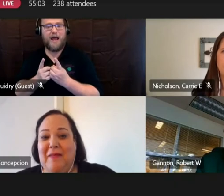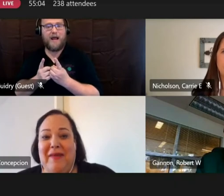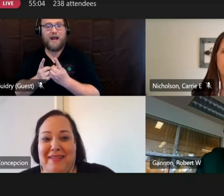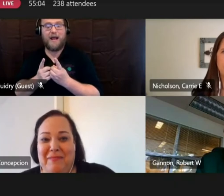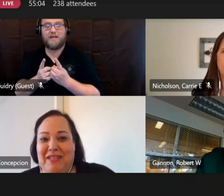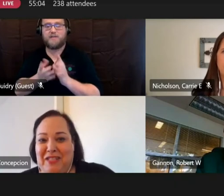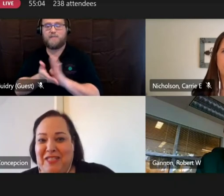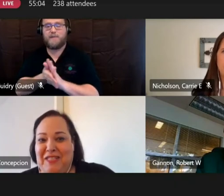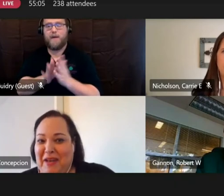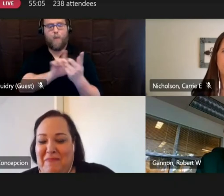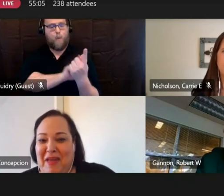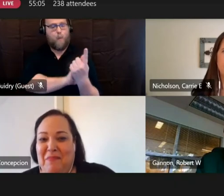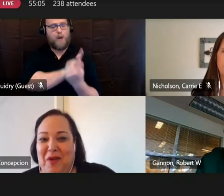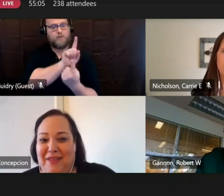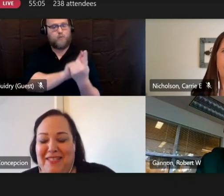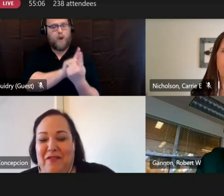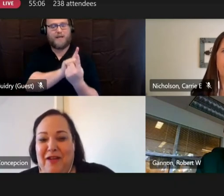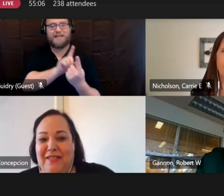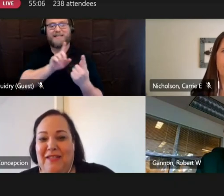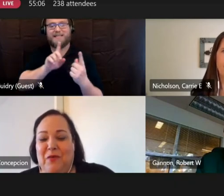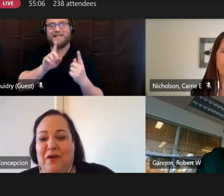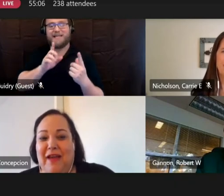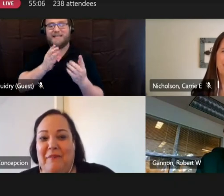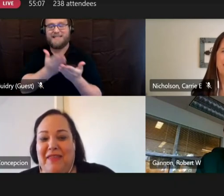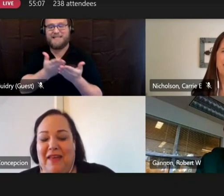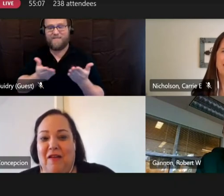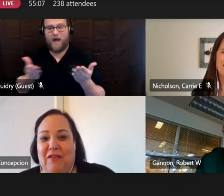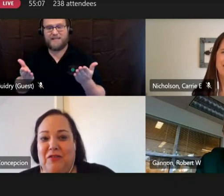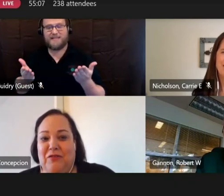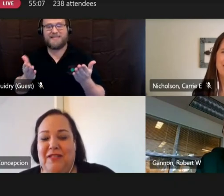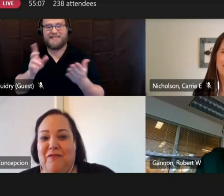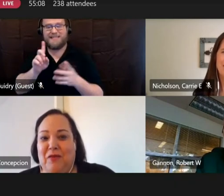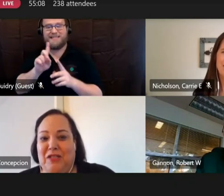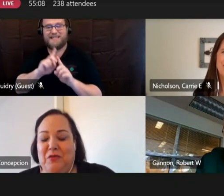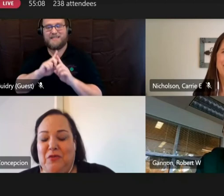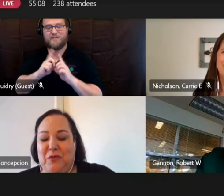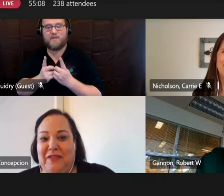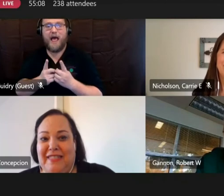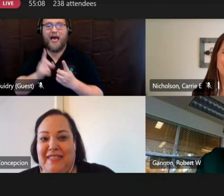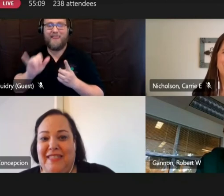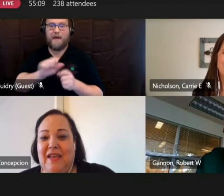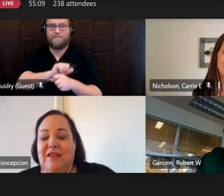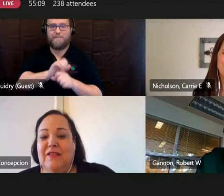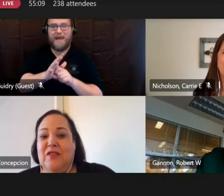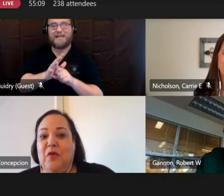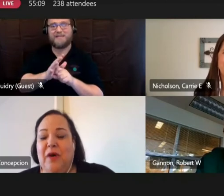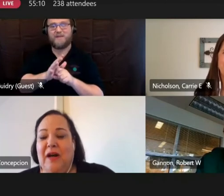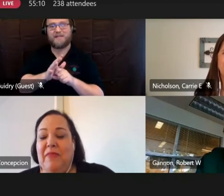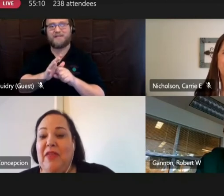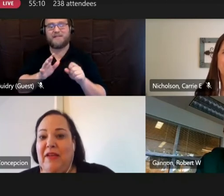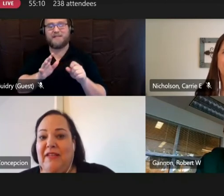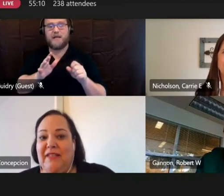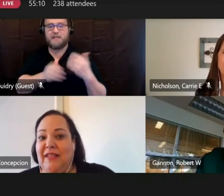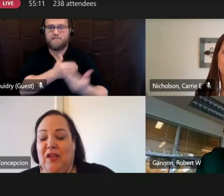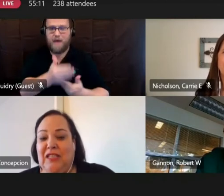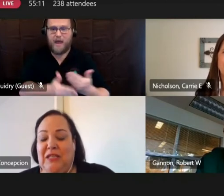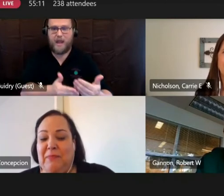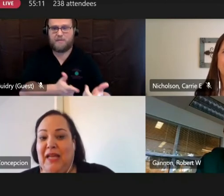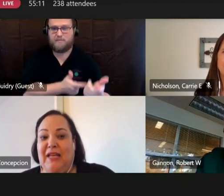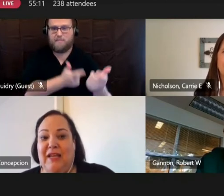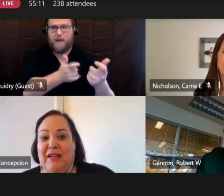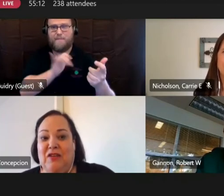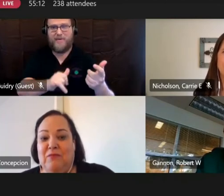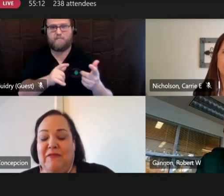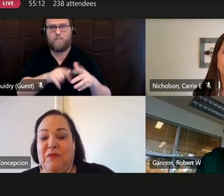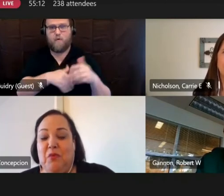the pandemic just sped up that process for us, and we're happy that all the students have one-to-one devices. So there is a technology